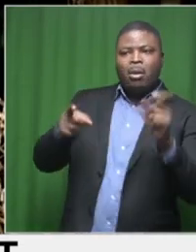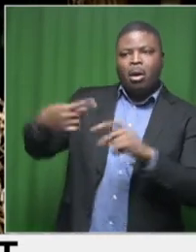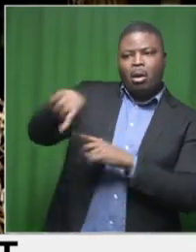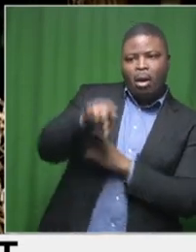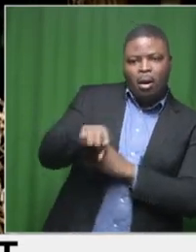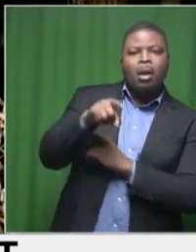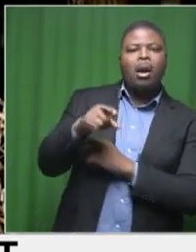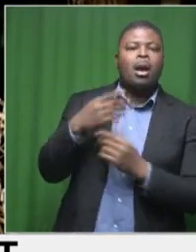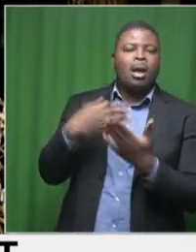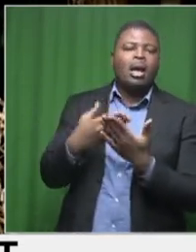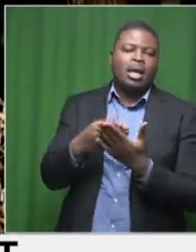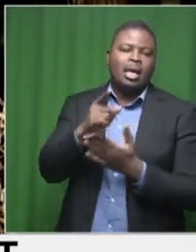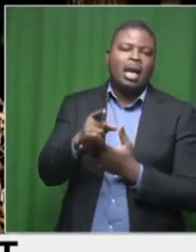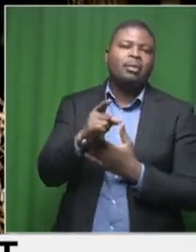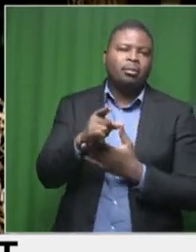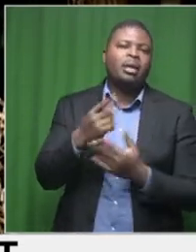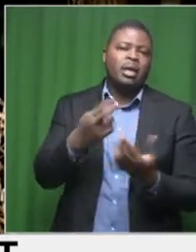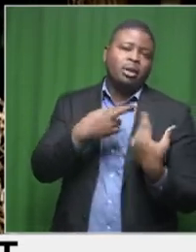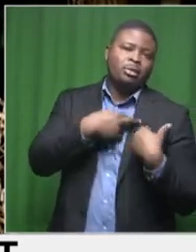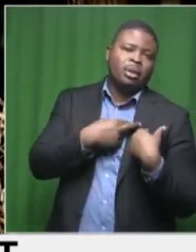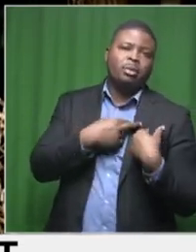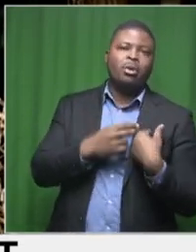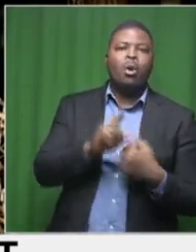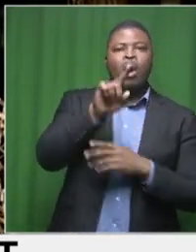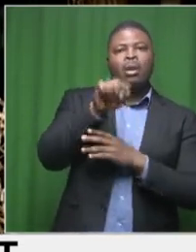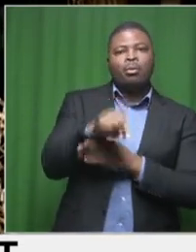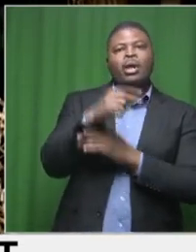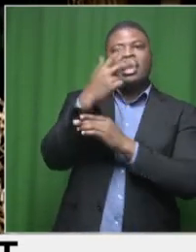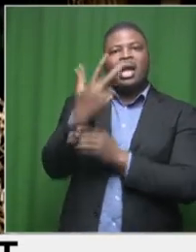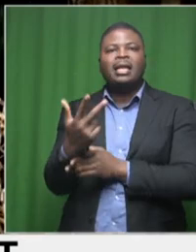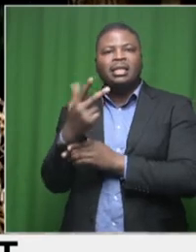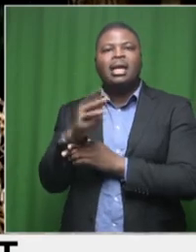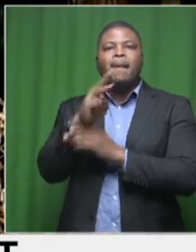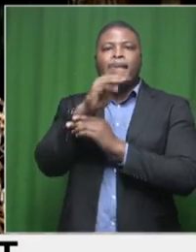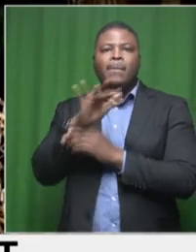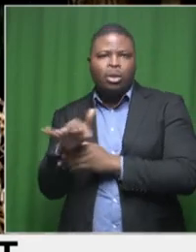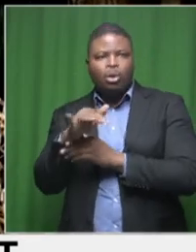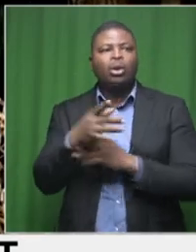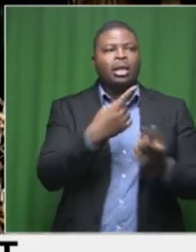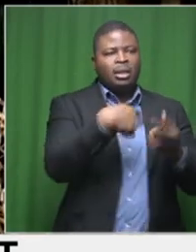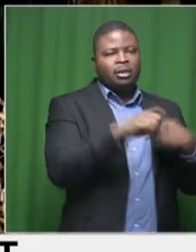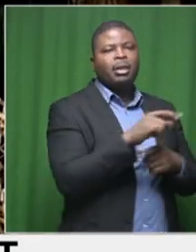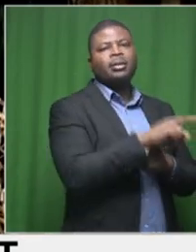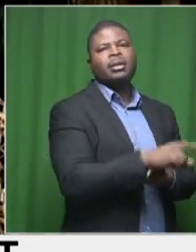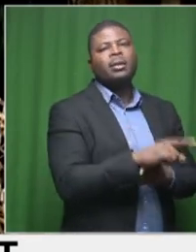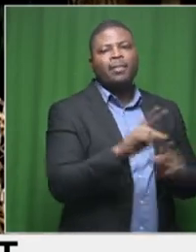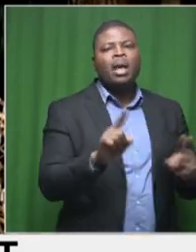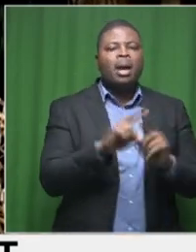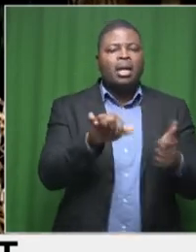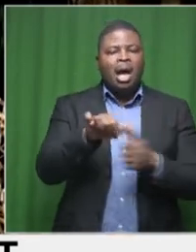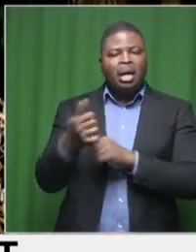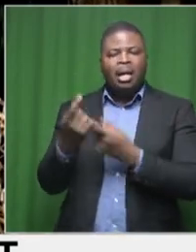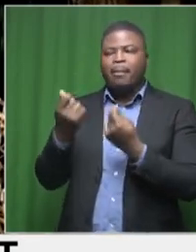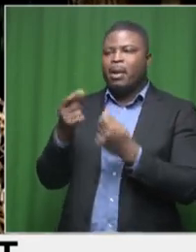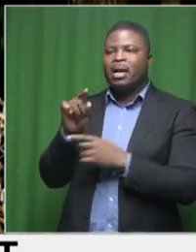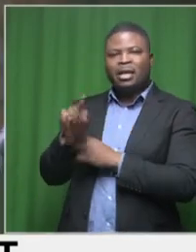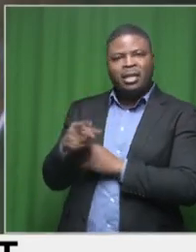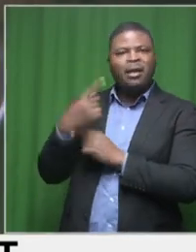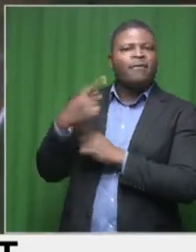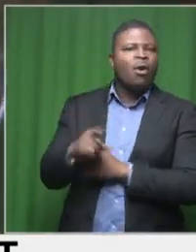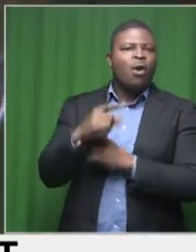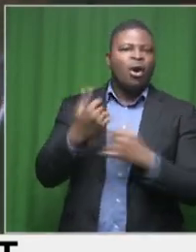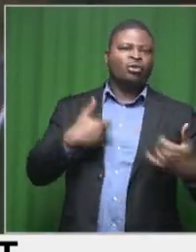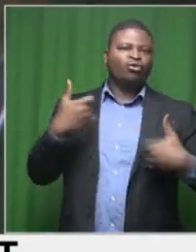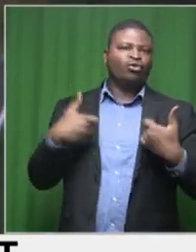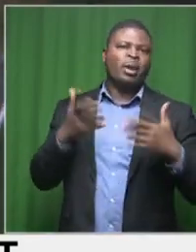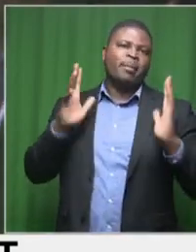1.8 million that they call that has gone straight to the funeral. The rest was just in, it's just entertainment.